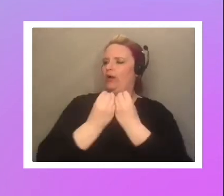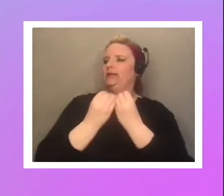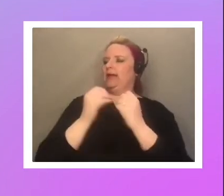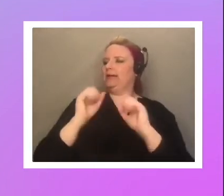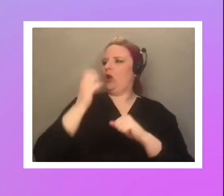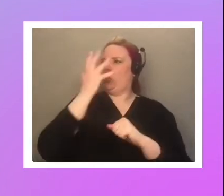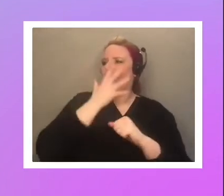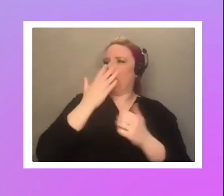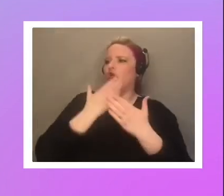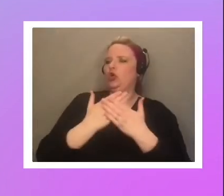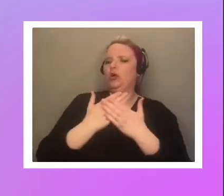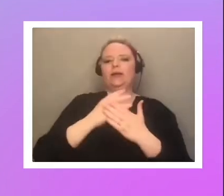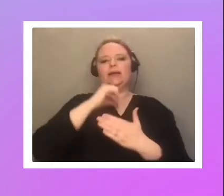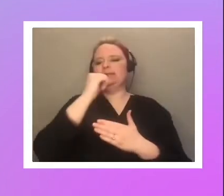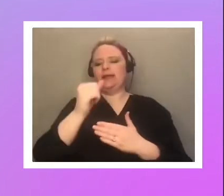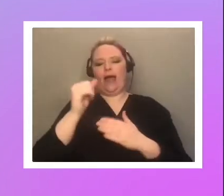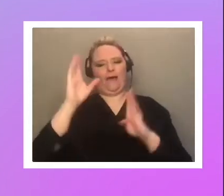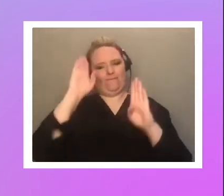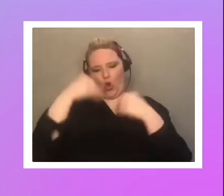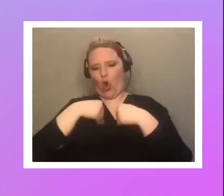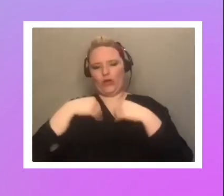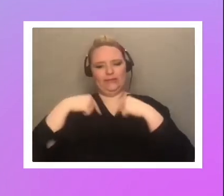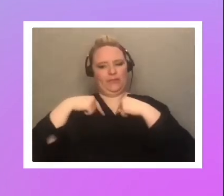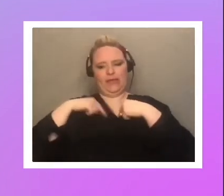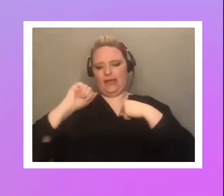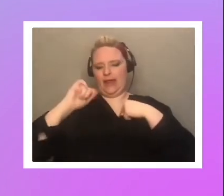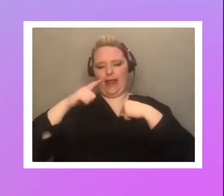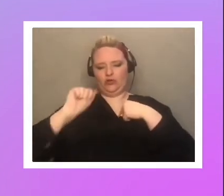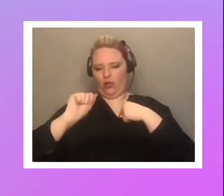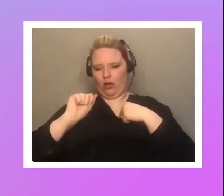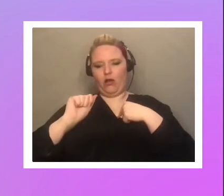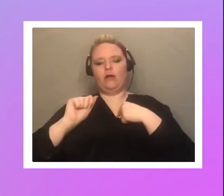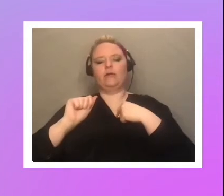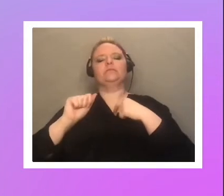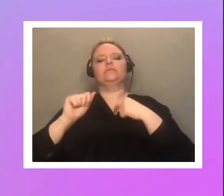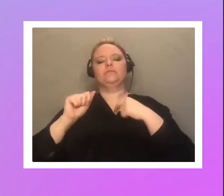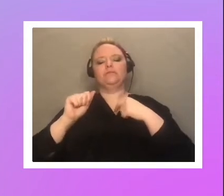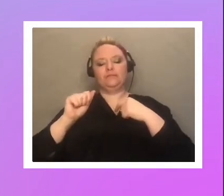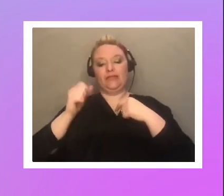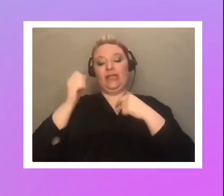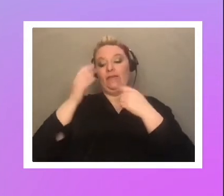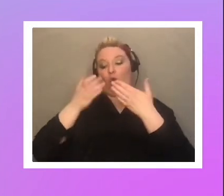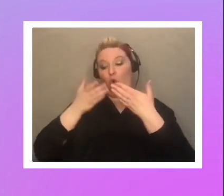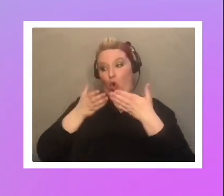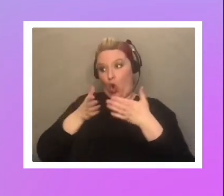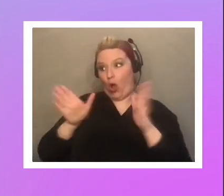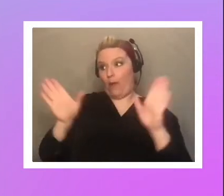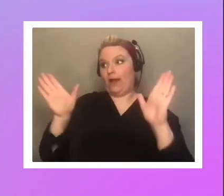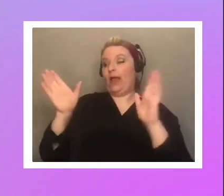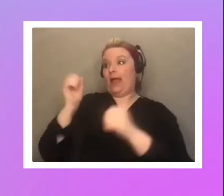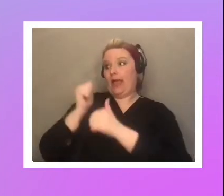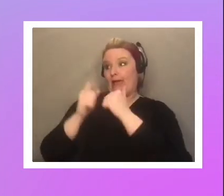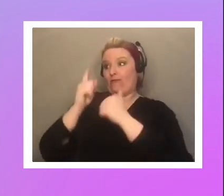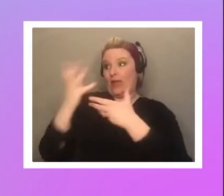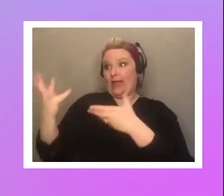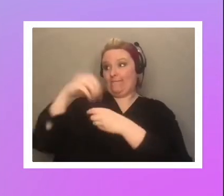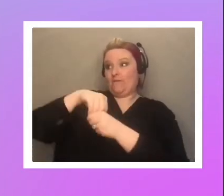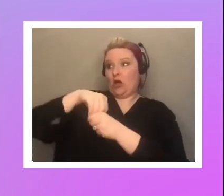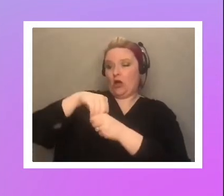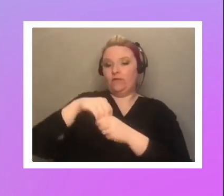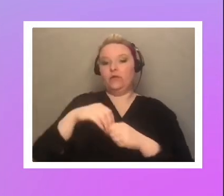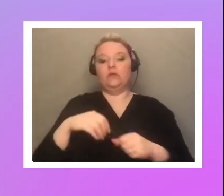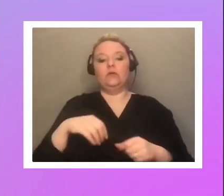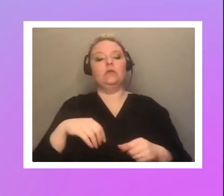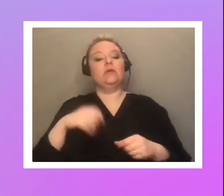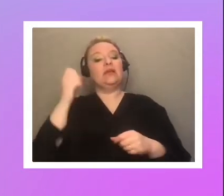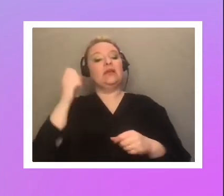not about Angela. If your team makes it about you, then let me tell you, all the